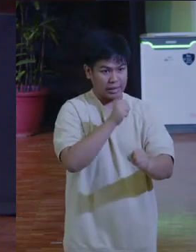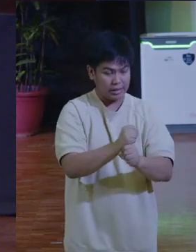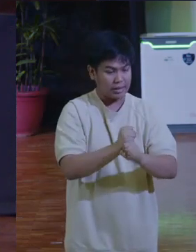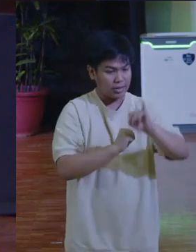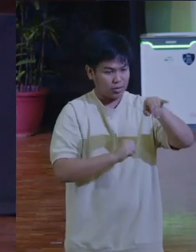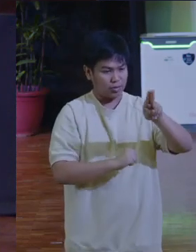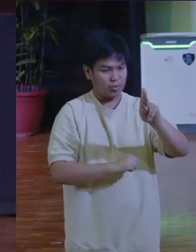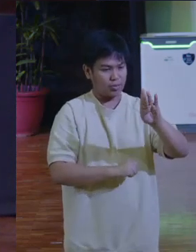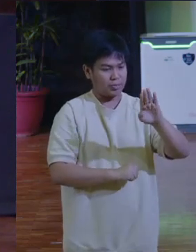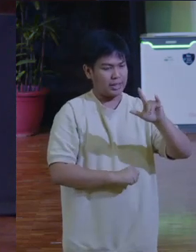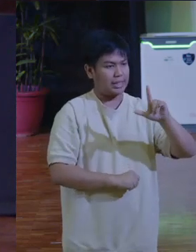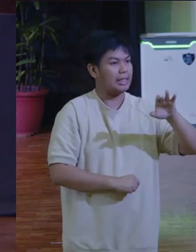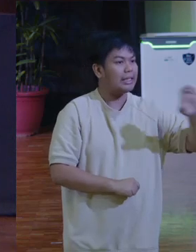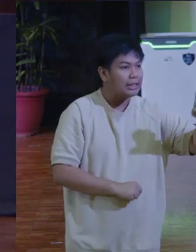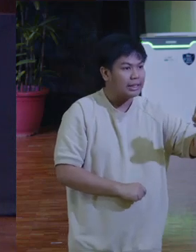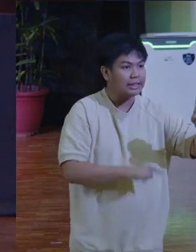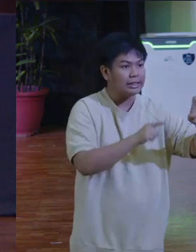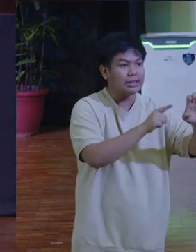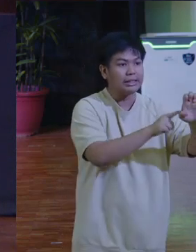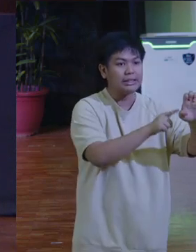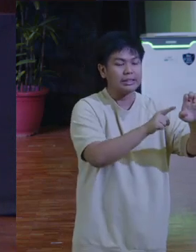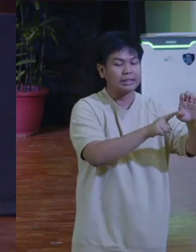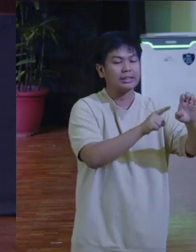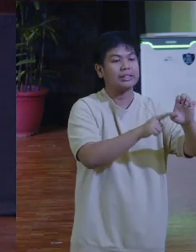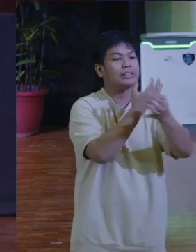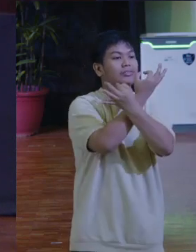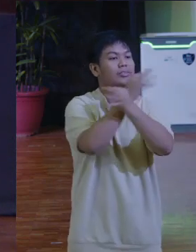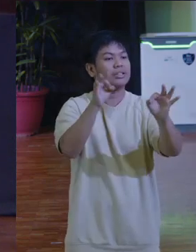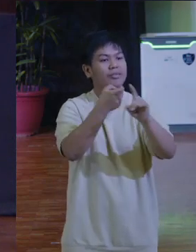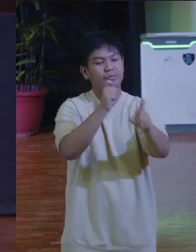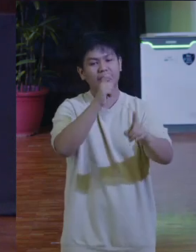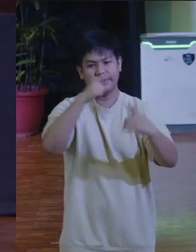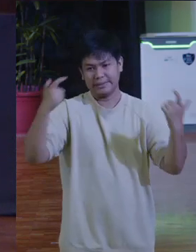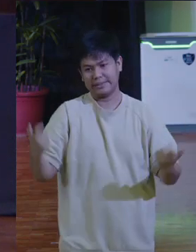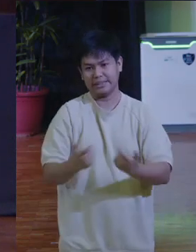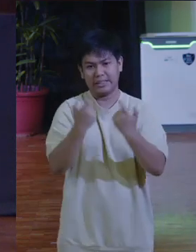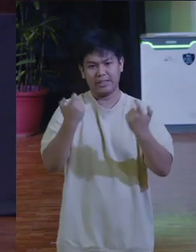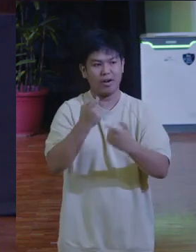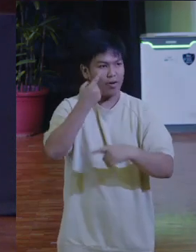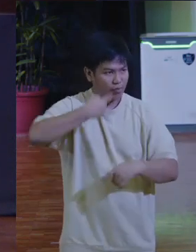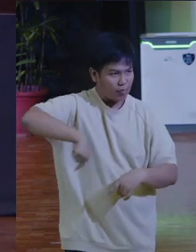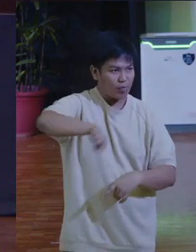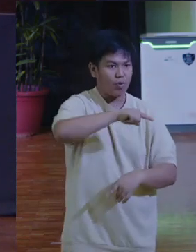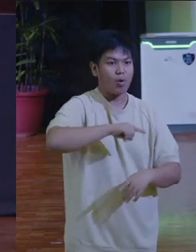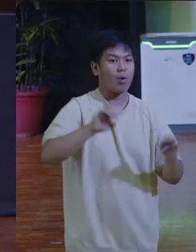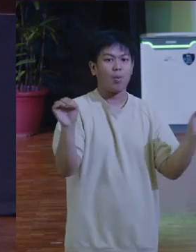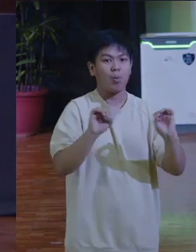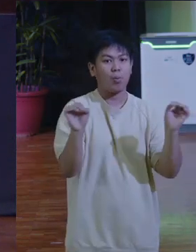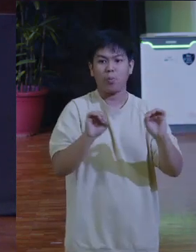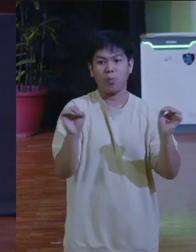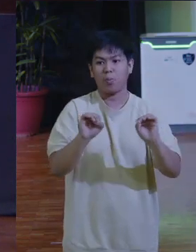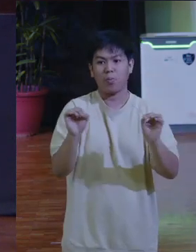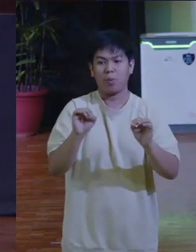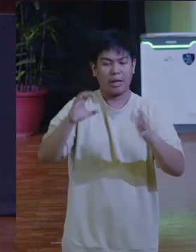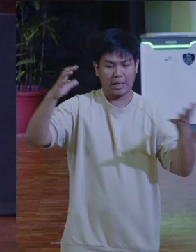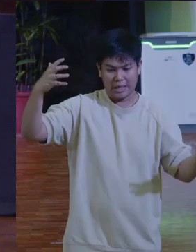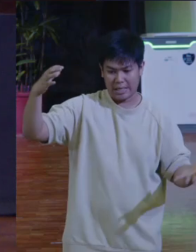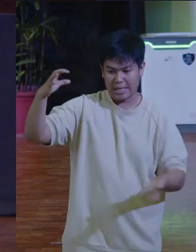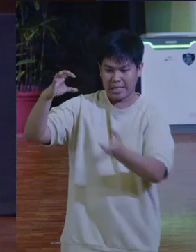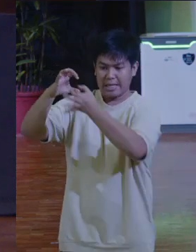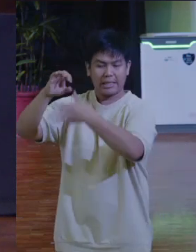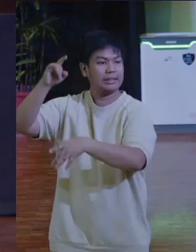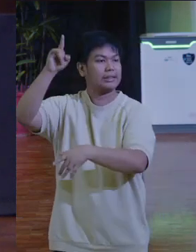Kristo Jesus, is freedom from sin. Para sa atin na nawala na ng mana sa ating Diyos sa